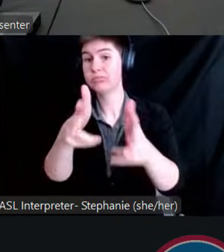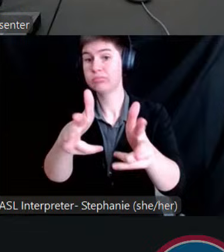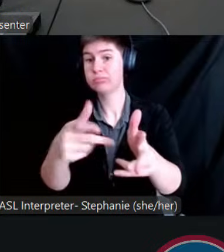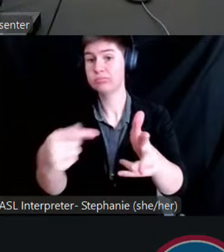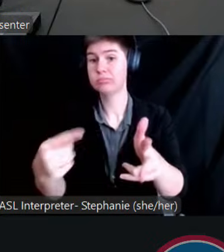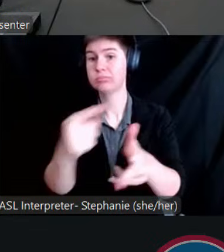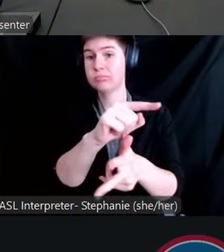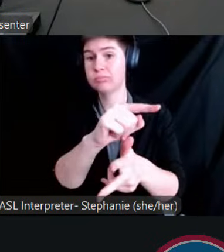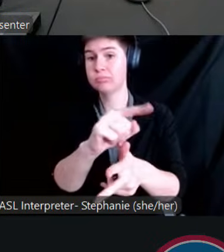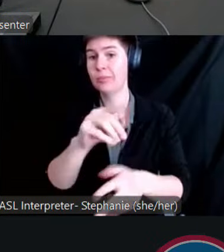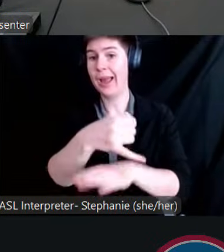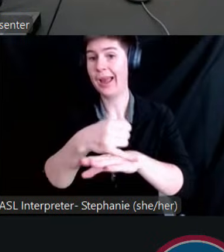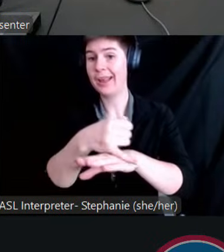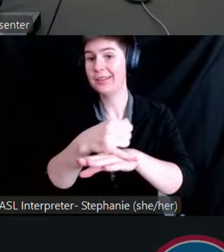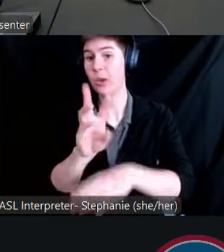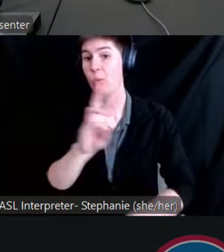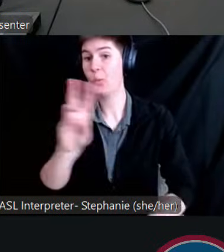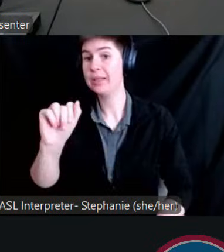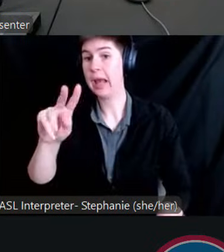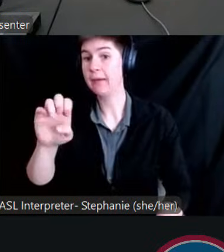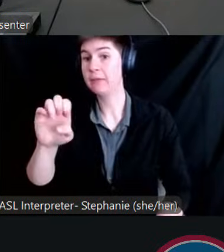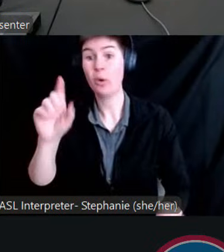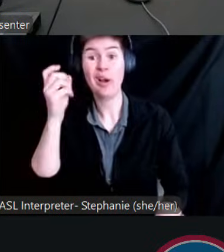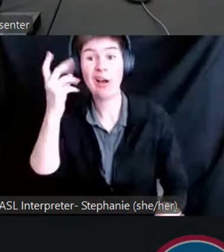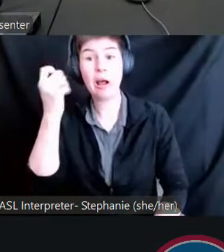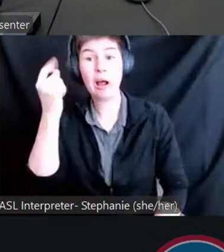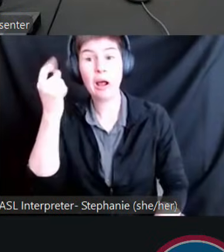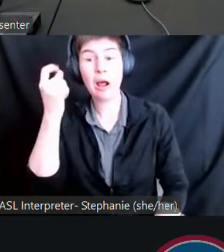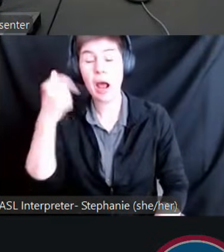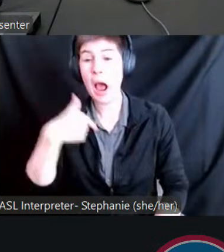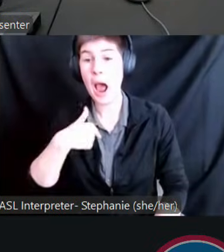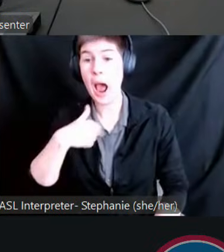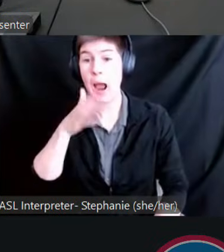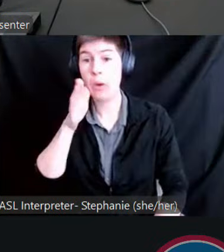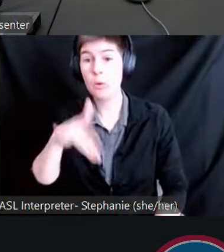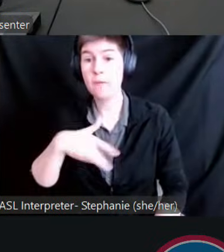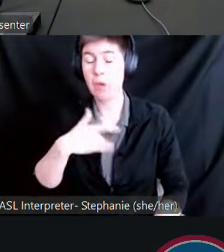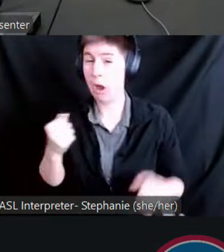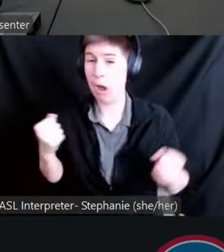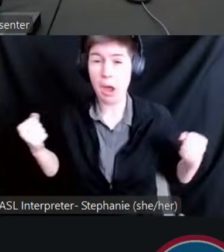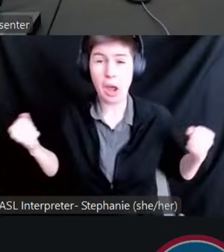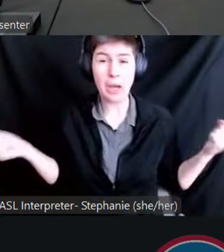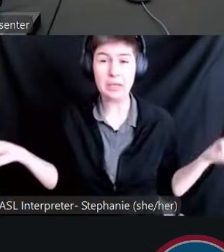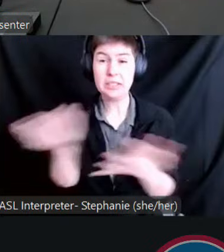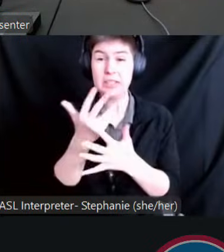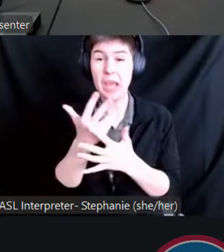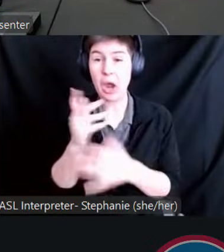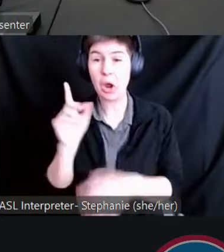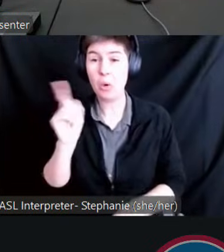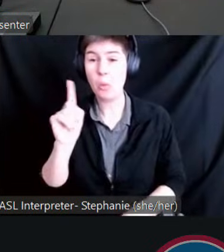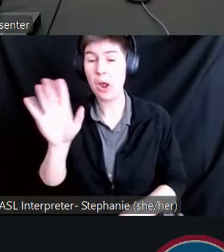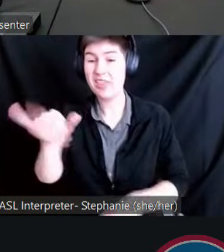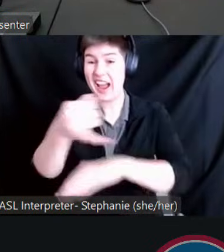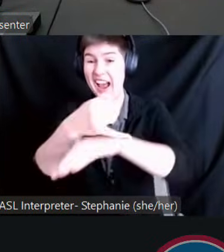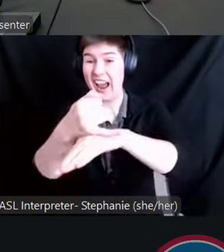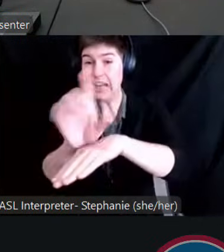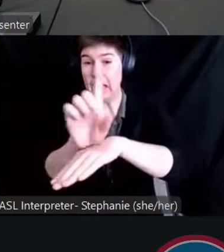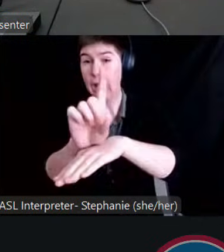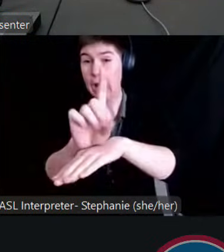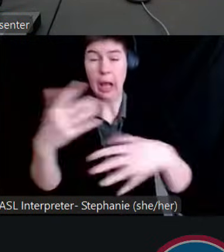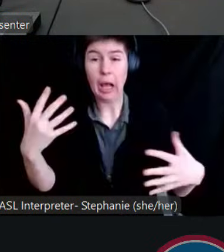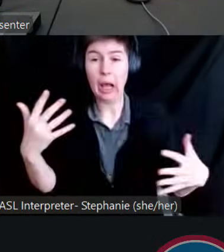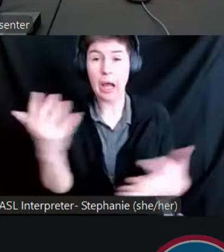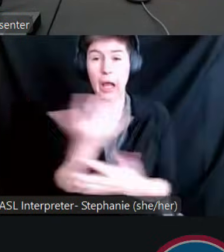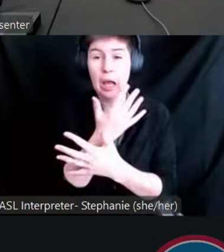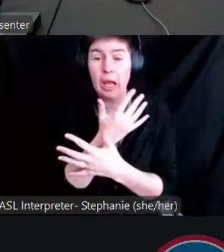Western Avenue, I would be terrified to be standing on that boarding aisle. I would be less terrified taking